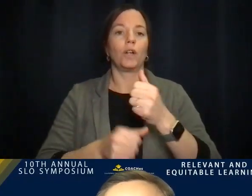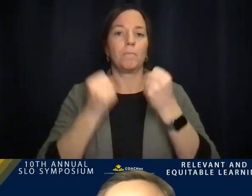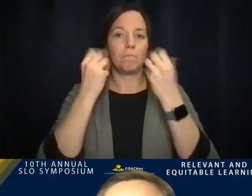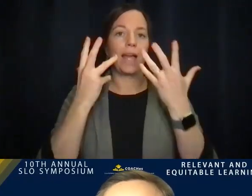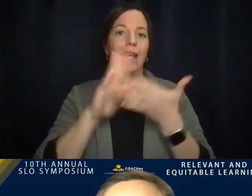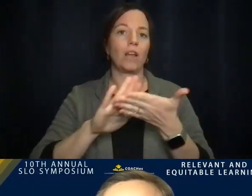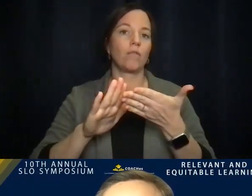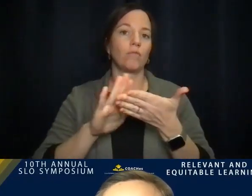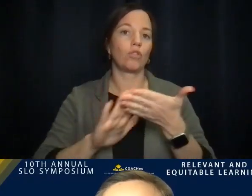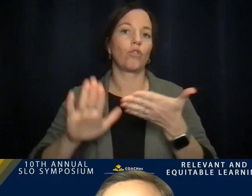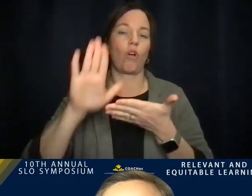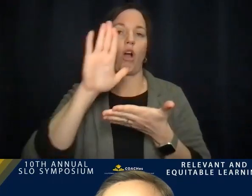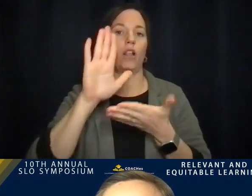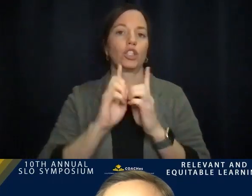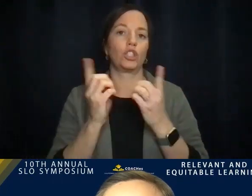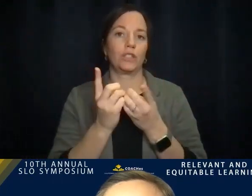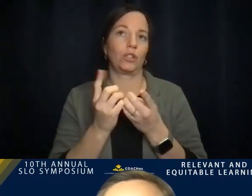sister colleges are very, very close,